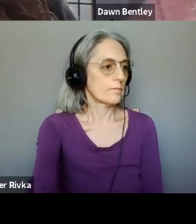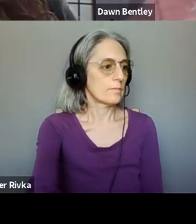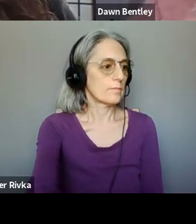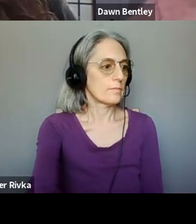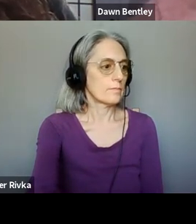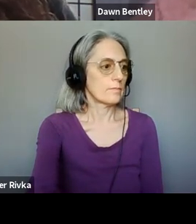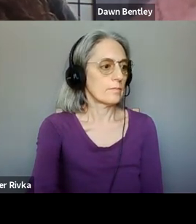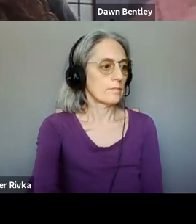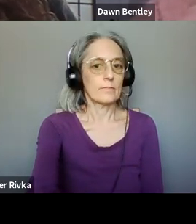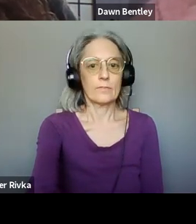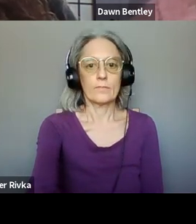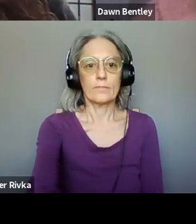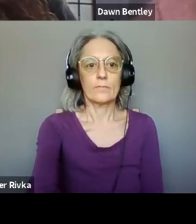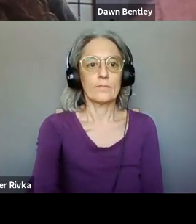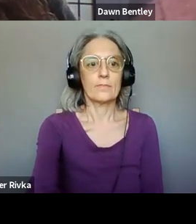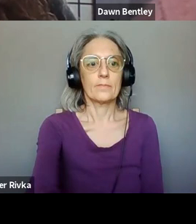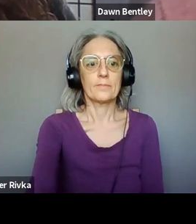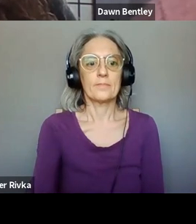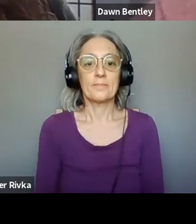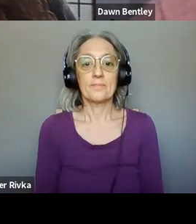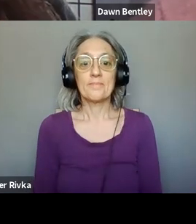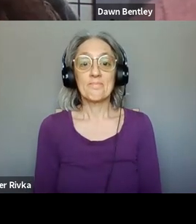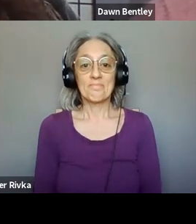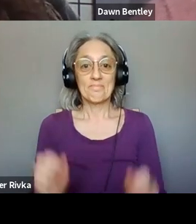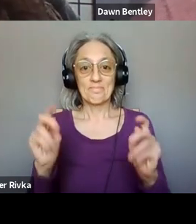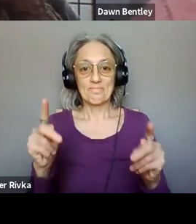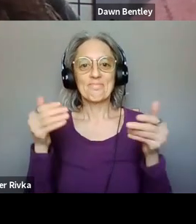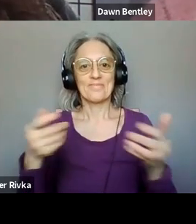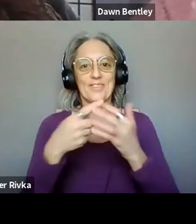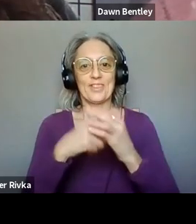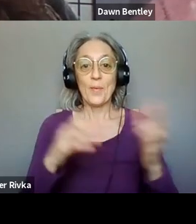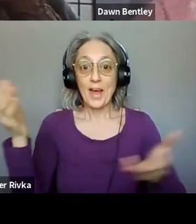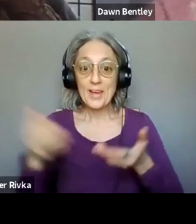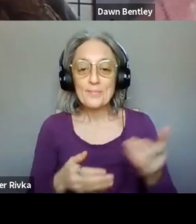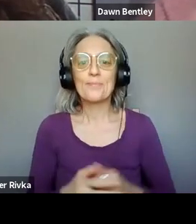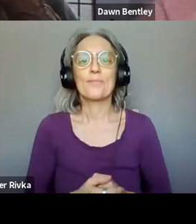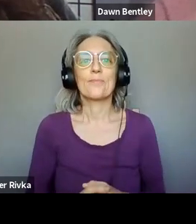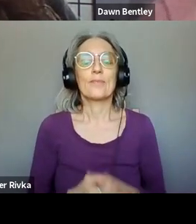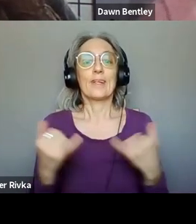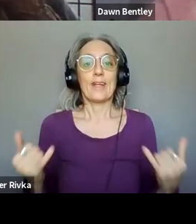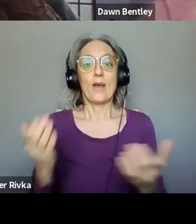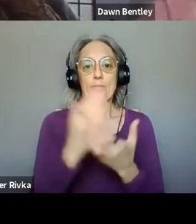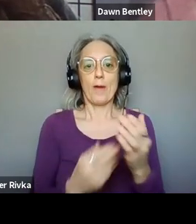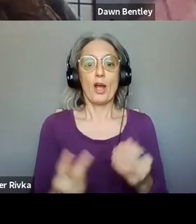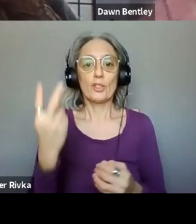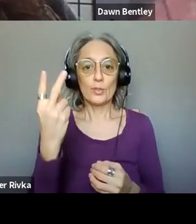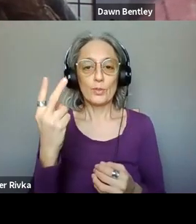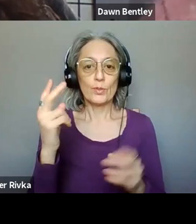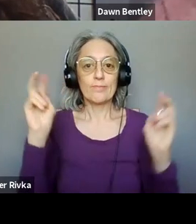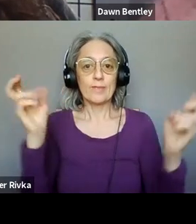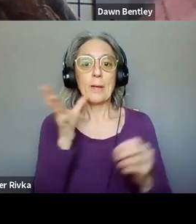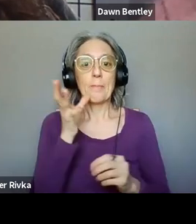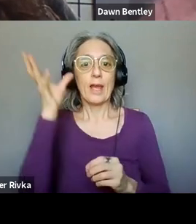Okay, welcome everybody. This is part 2 of our Parent and Caregiver